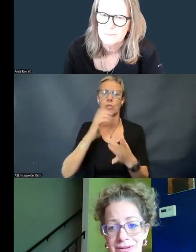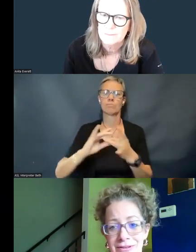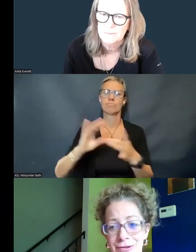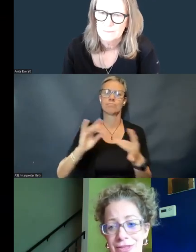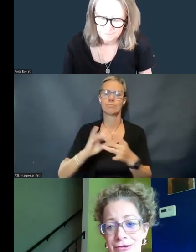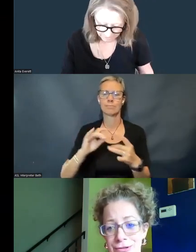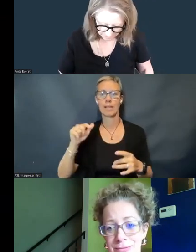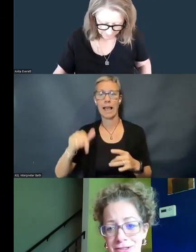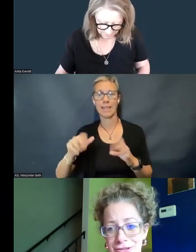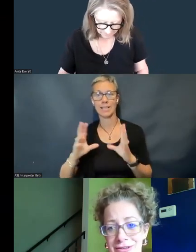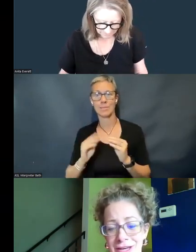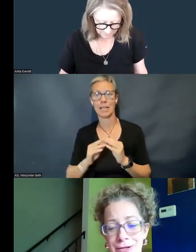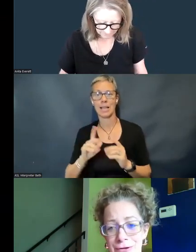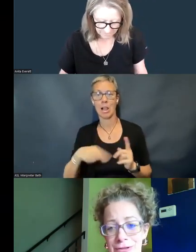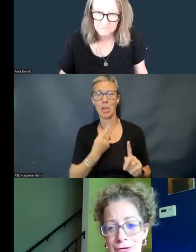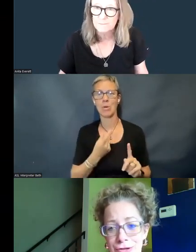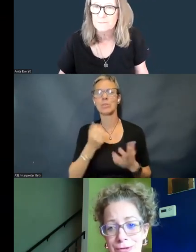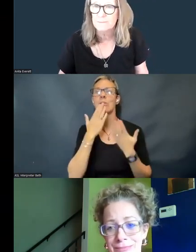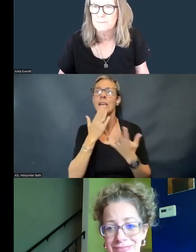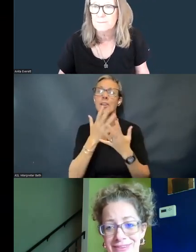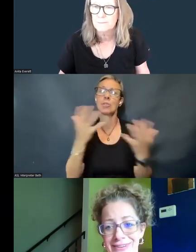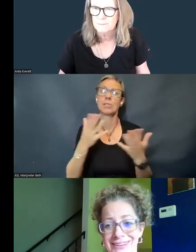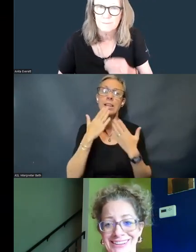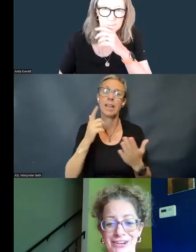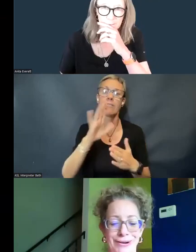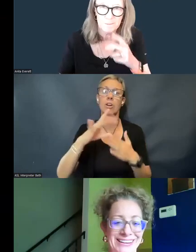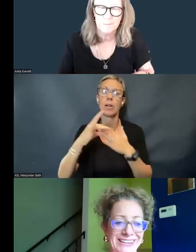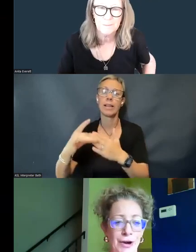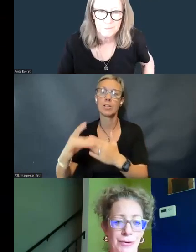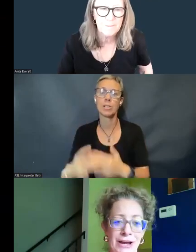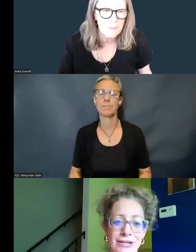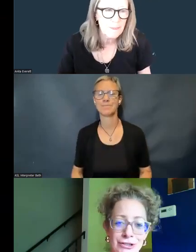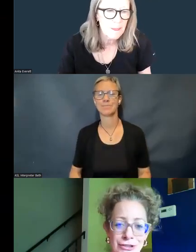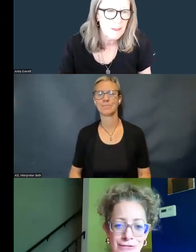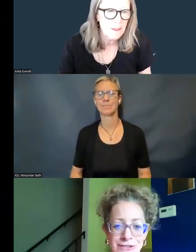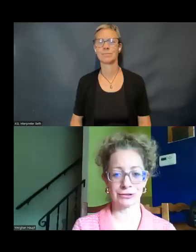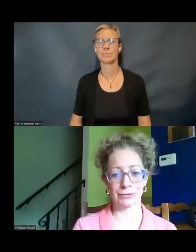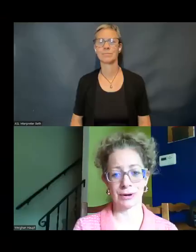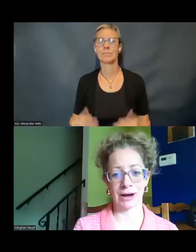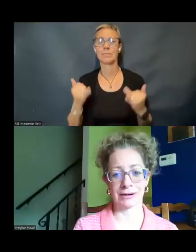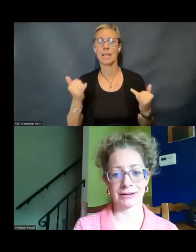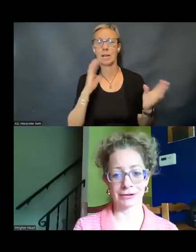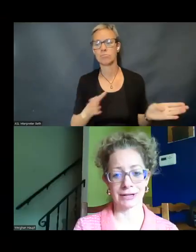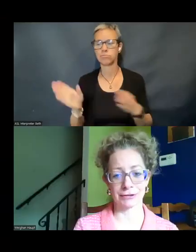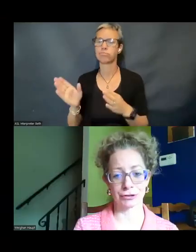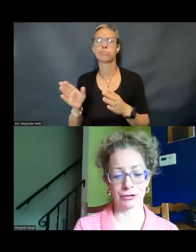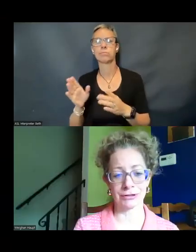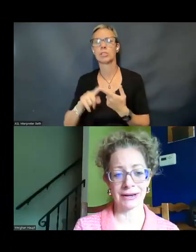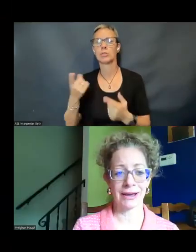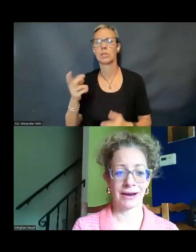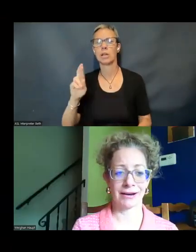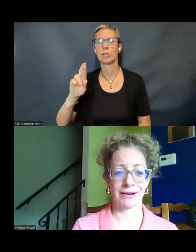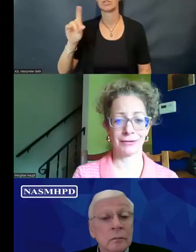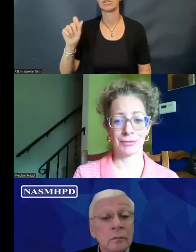So thank you so much, and thank you for your leadership. Great. We're now going to shift to Dr. David